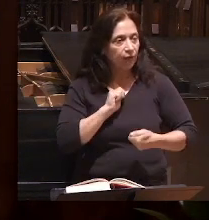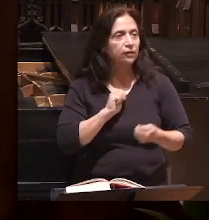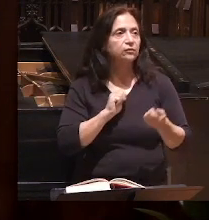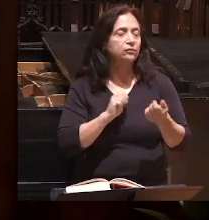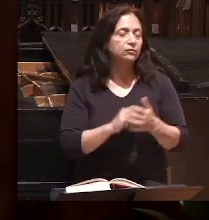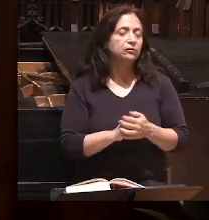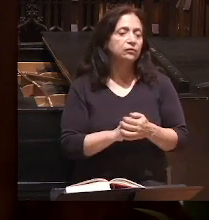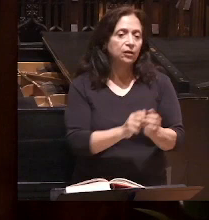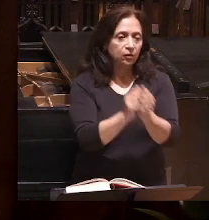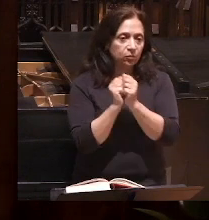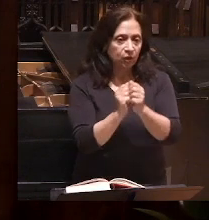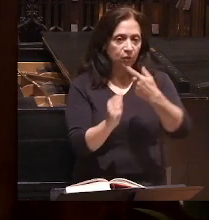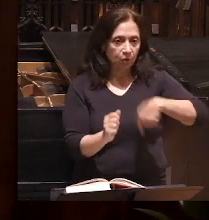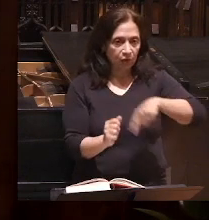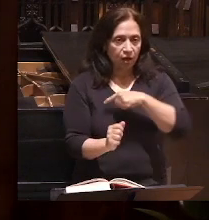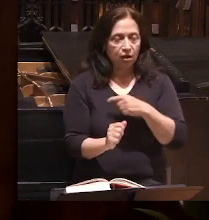Be with us